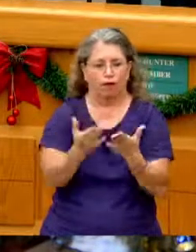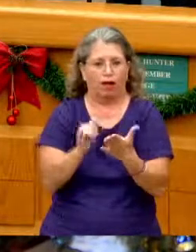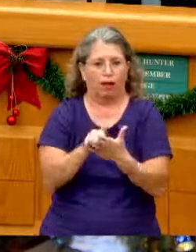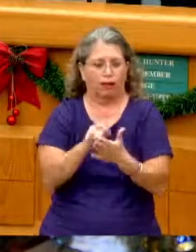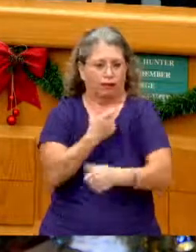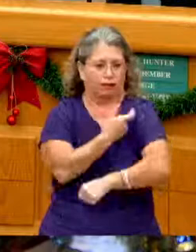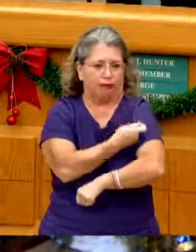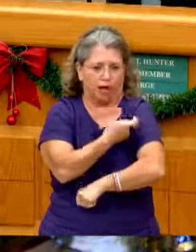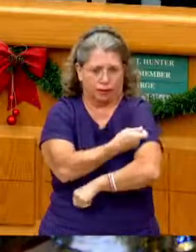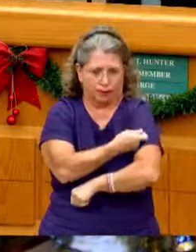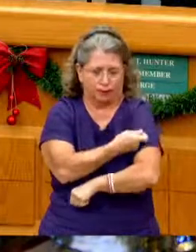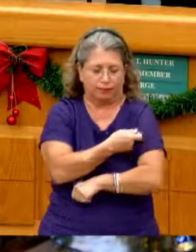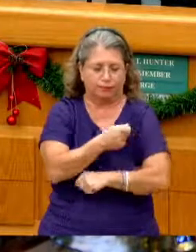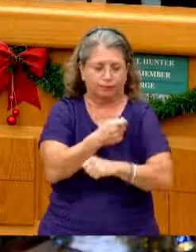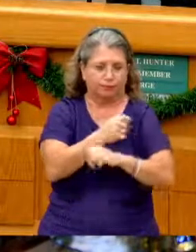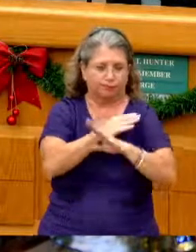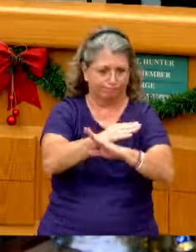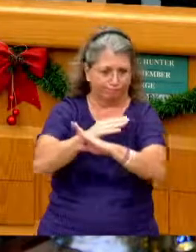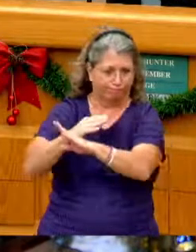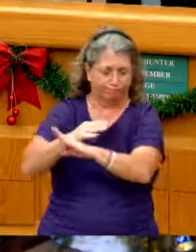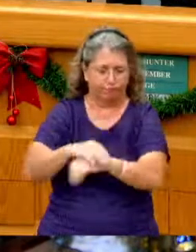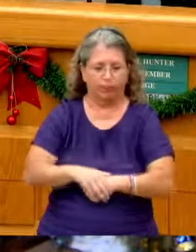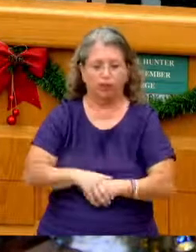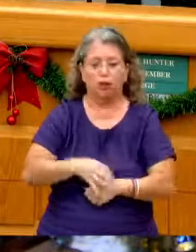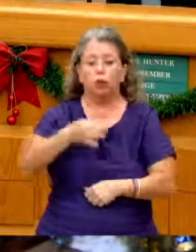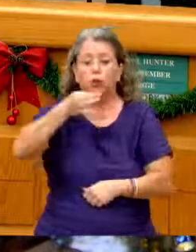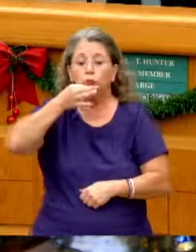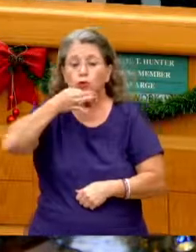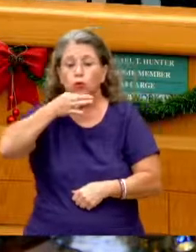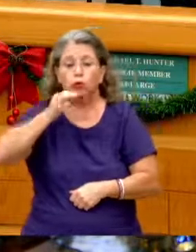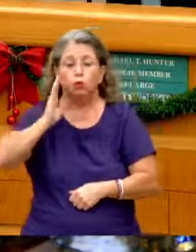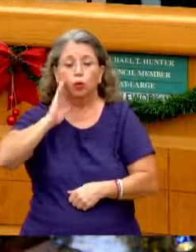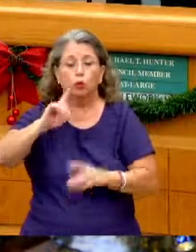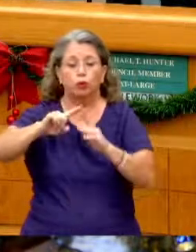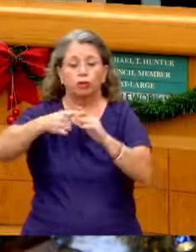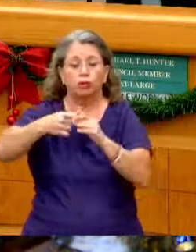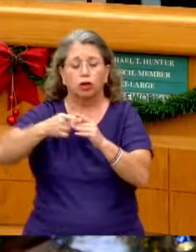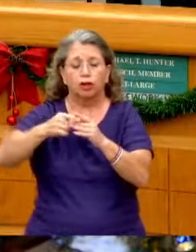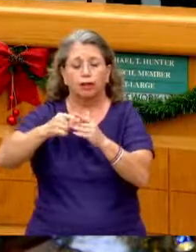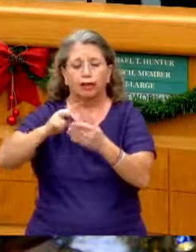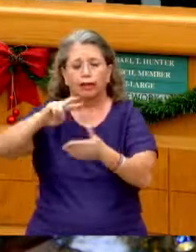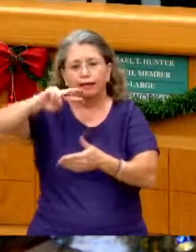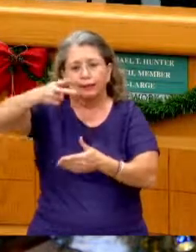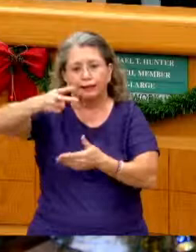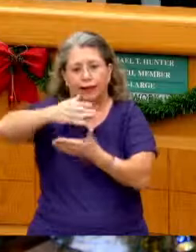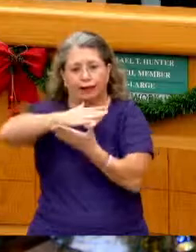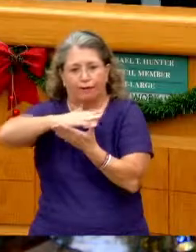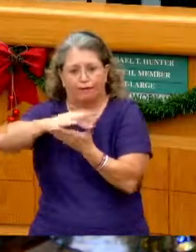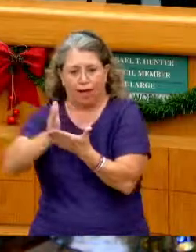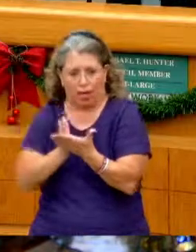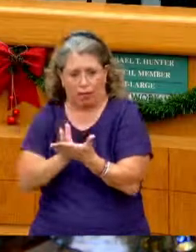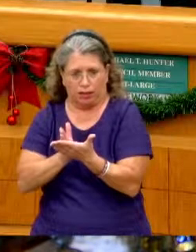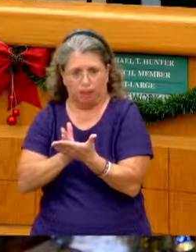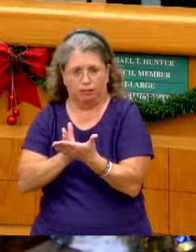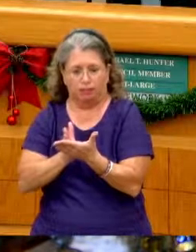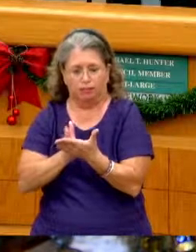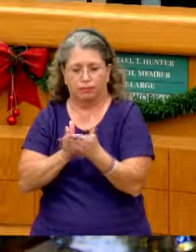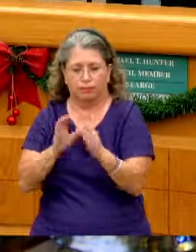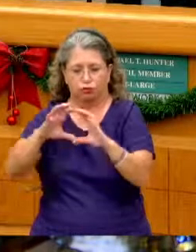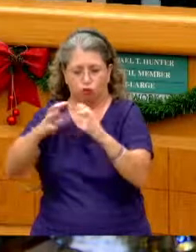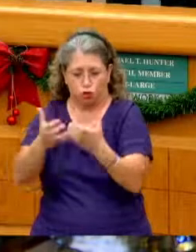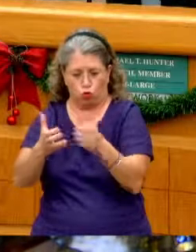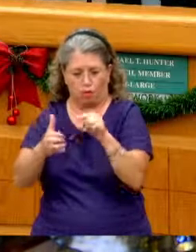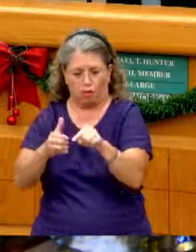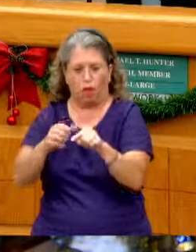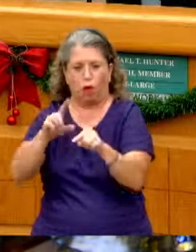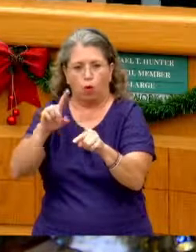shortly, we are going to be in the next phase, which is 1B. In that phase, we're going to ask for your